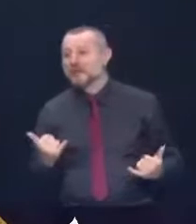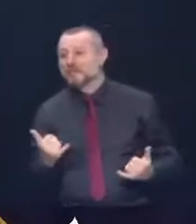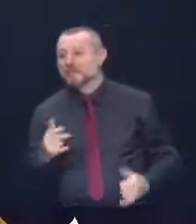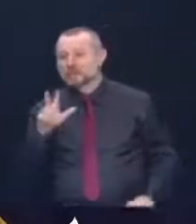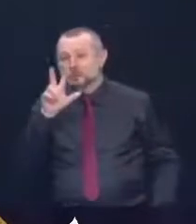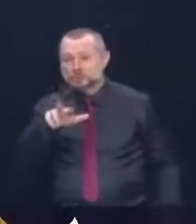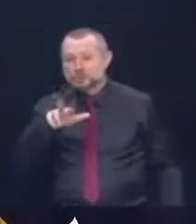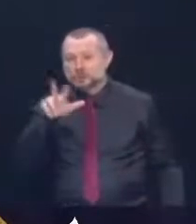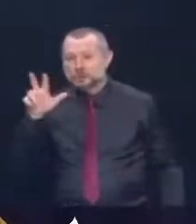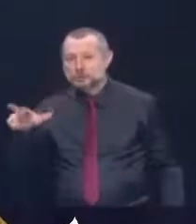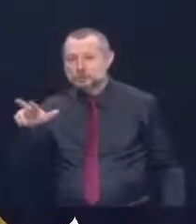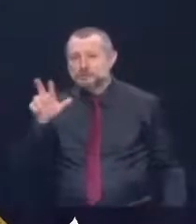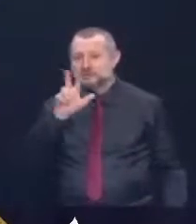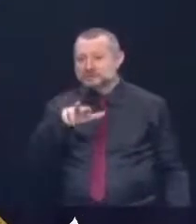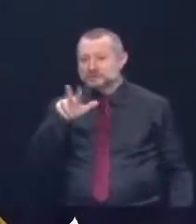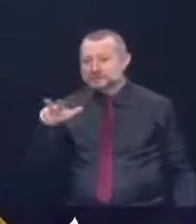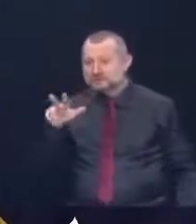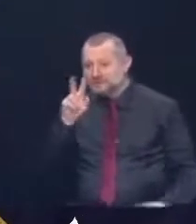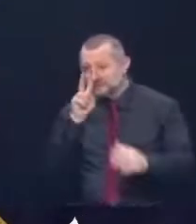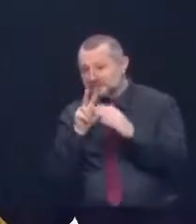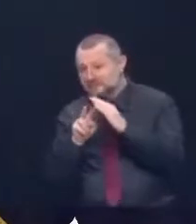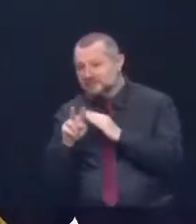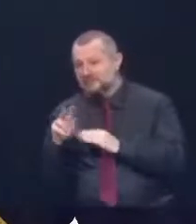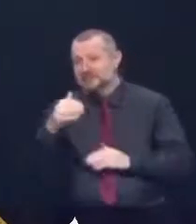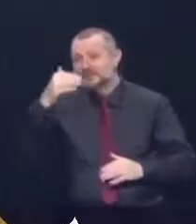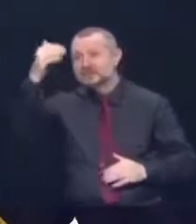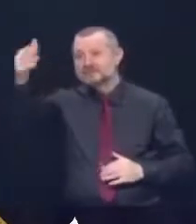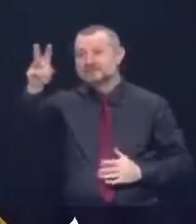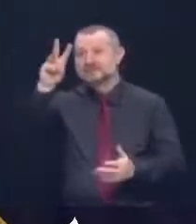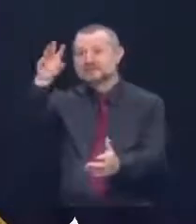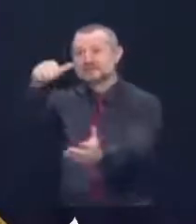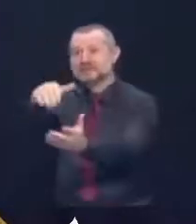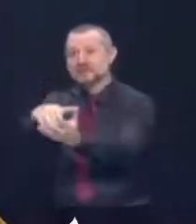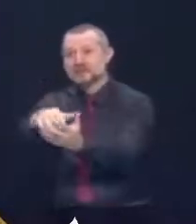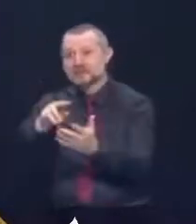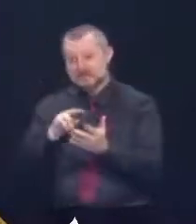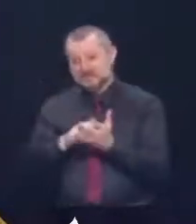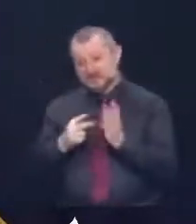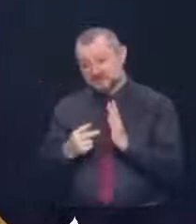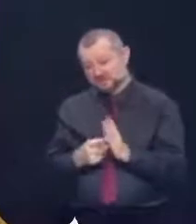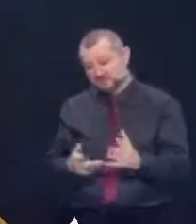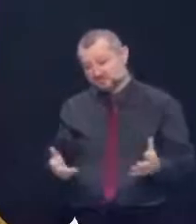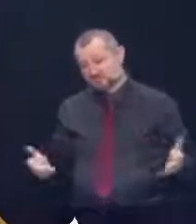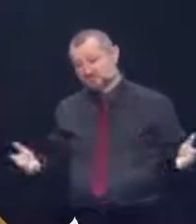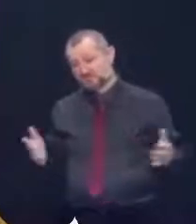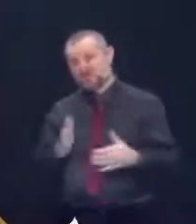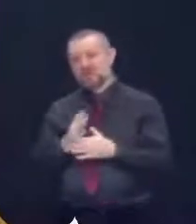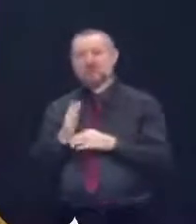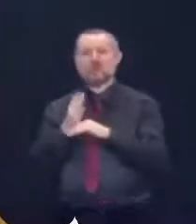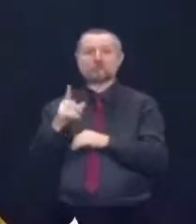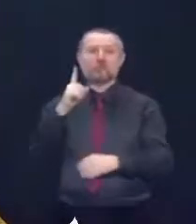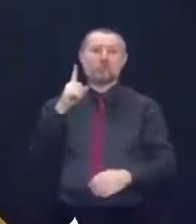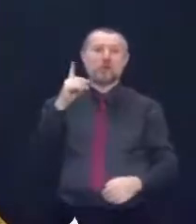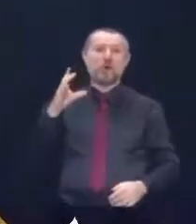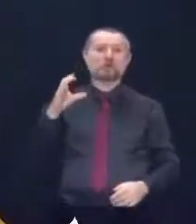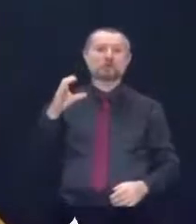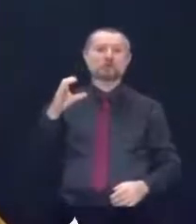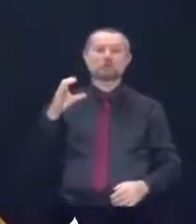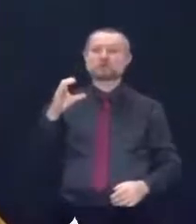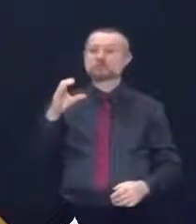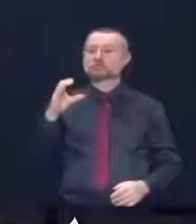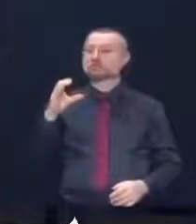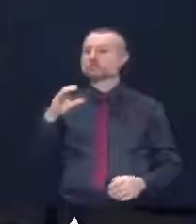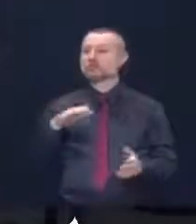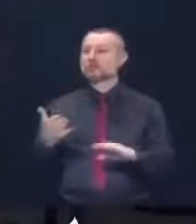33. If you're at 6,000, you could be back in over 100 deaths.